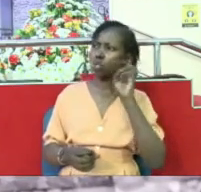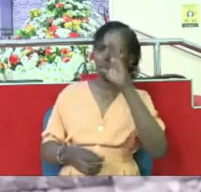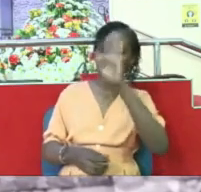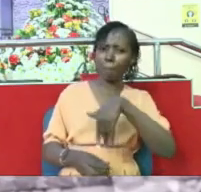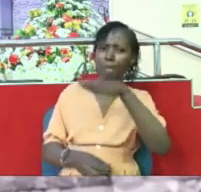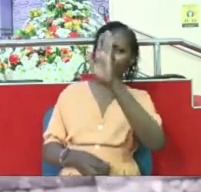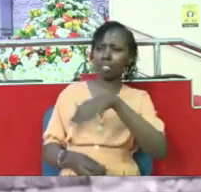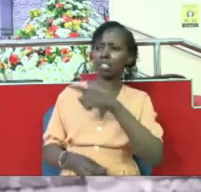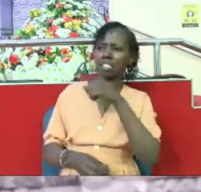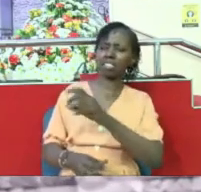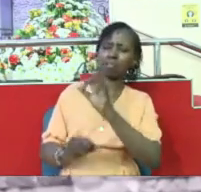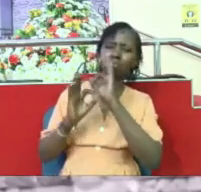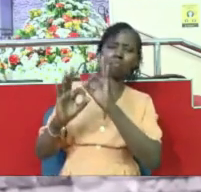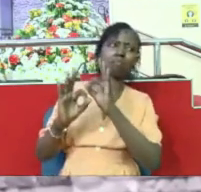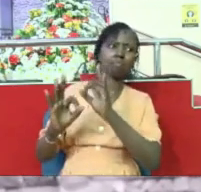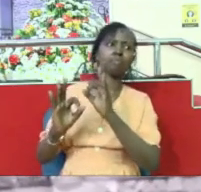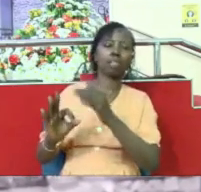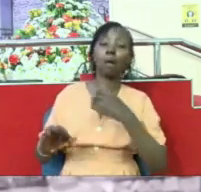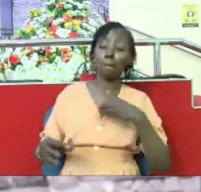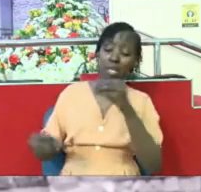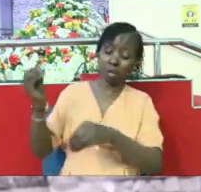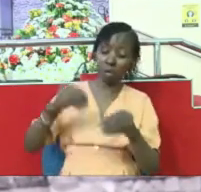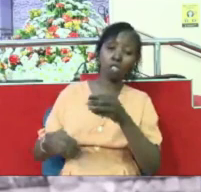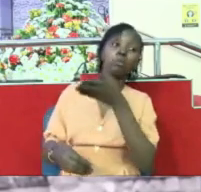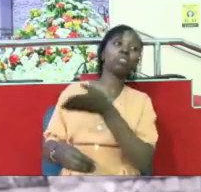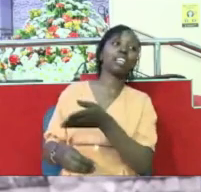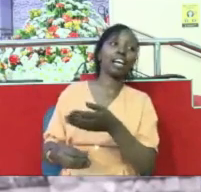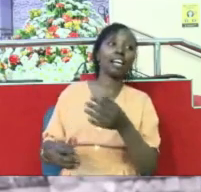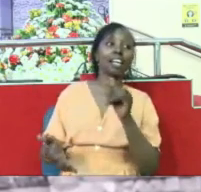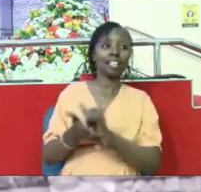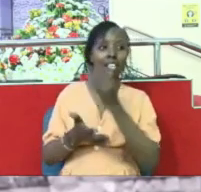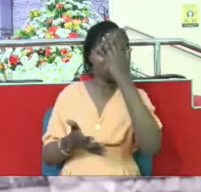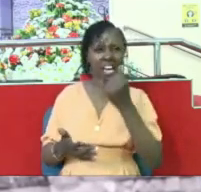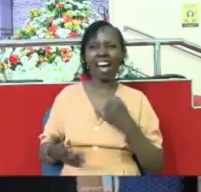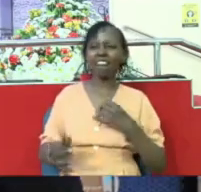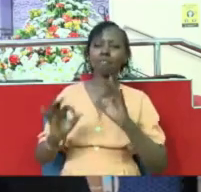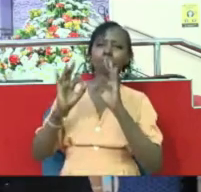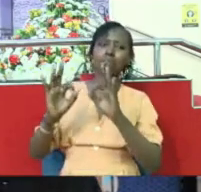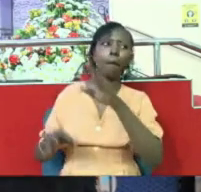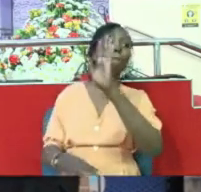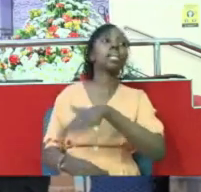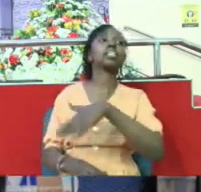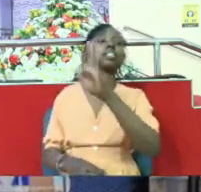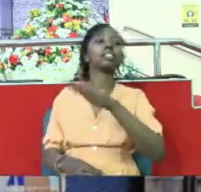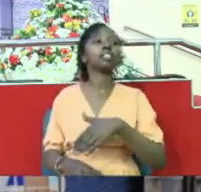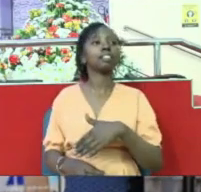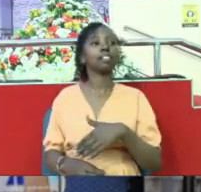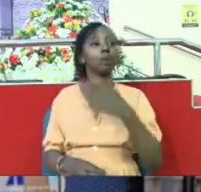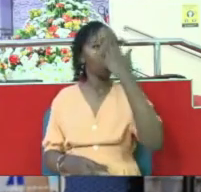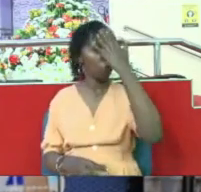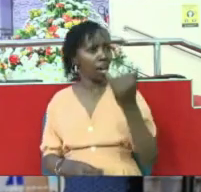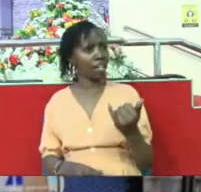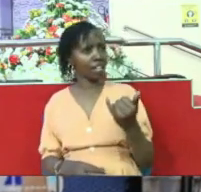ni maritati sana hata ninaona niliweka erufu zangu kadhaa. Sema. Say it. Because after that, tell your neighbor